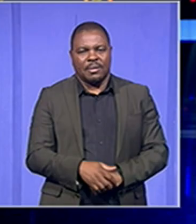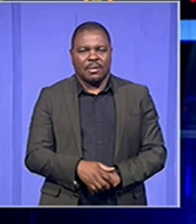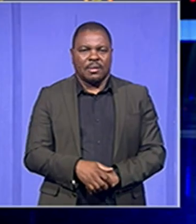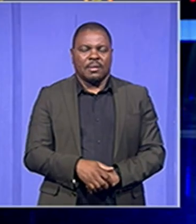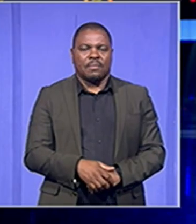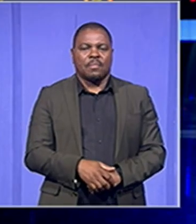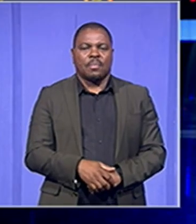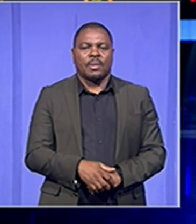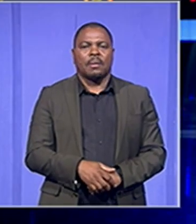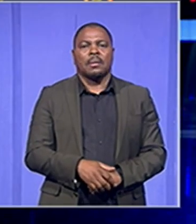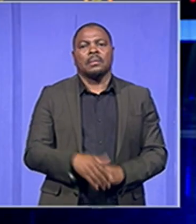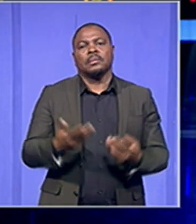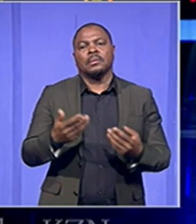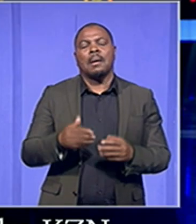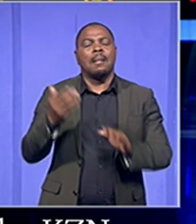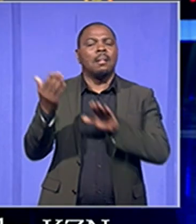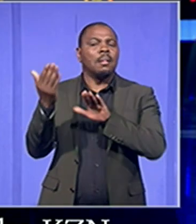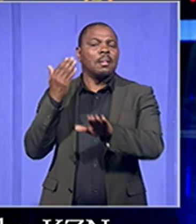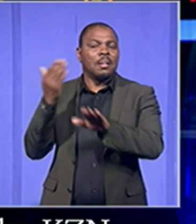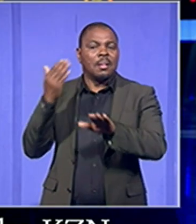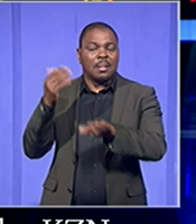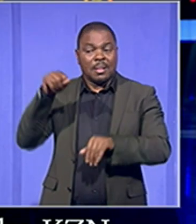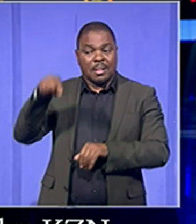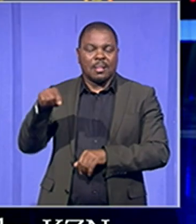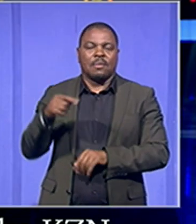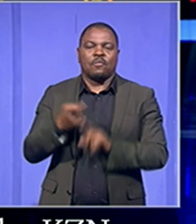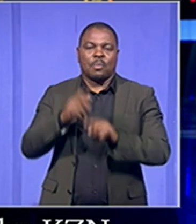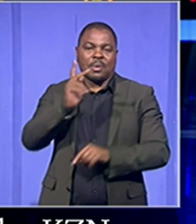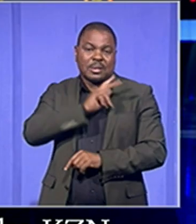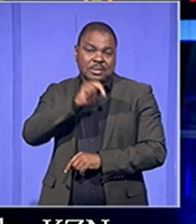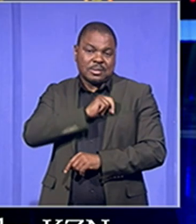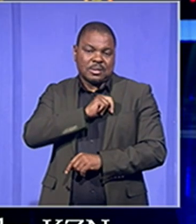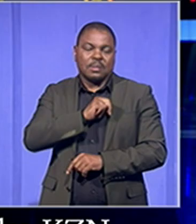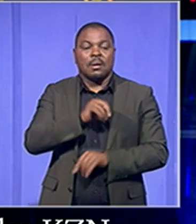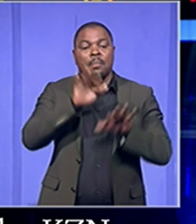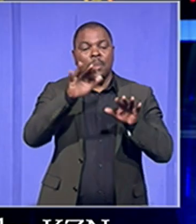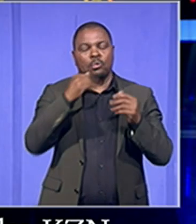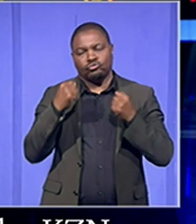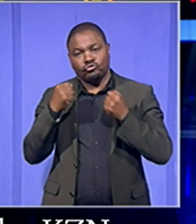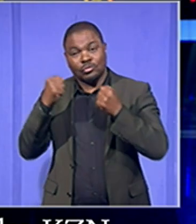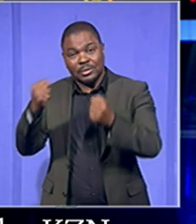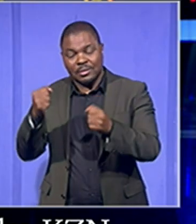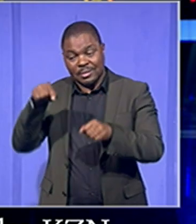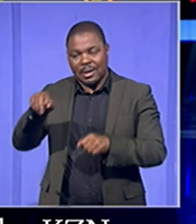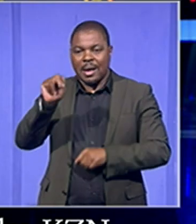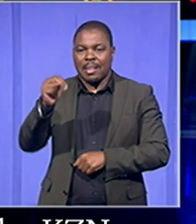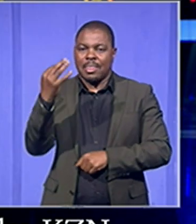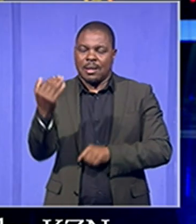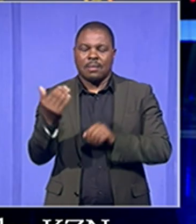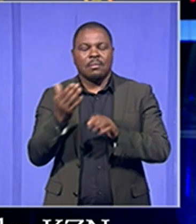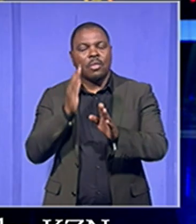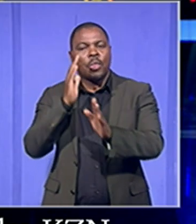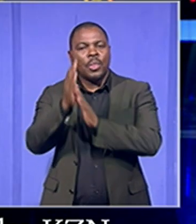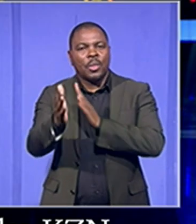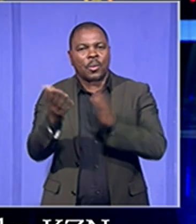Bolaodi ba naha ba taolo ya sephetephete provinseng ya KwaZulu-Natal bo lemositse bakganni ba tsamayang mmileng wa N3 o lebang provinseng